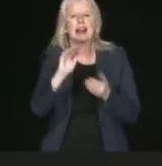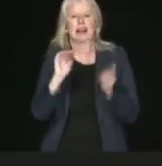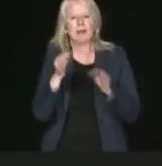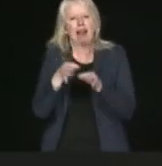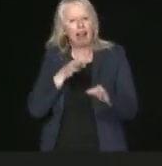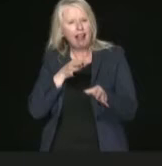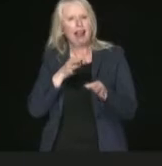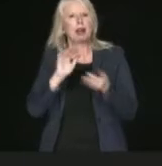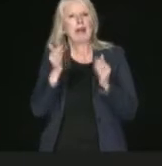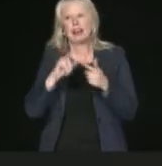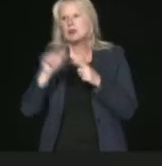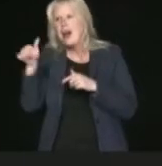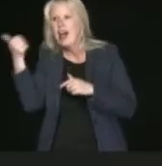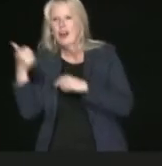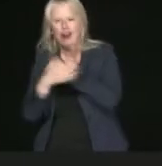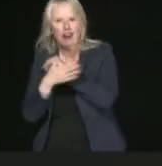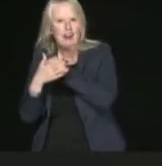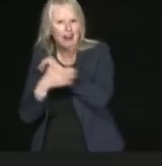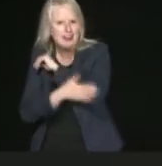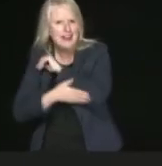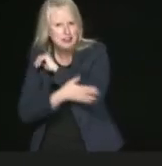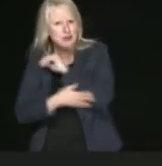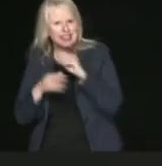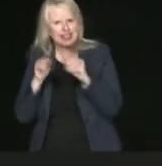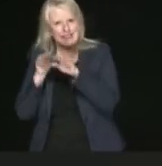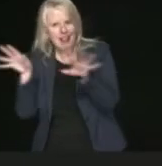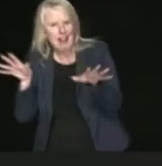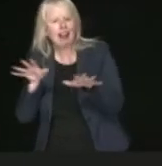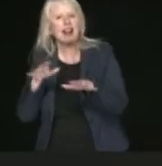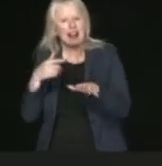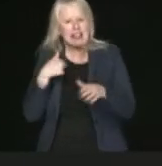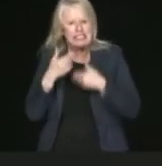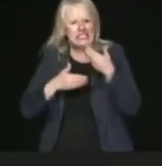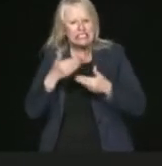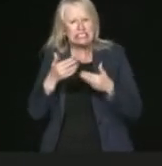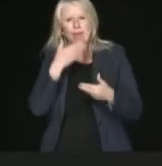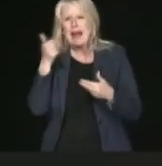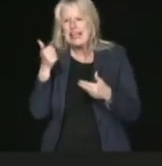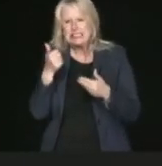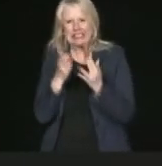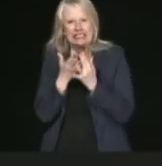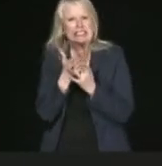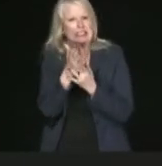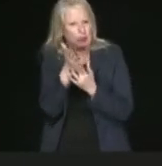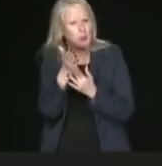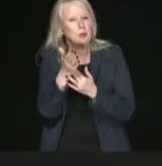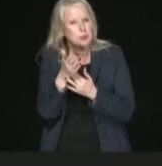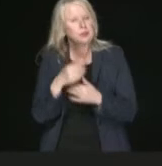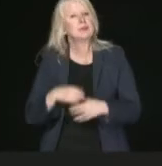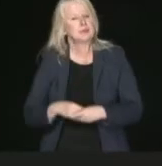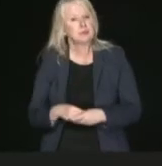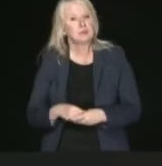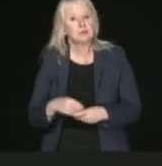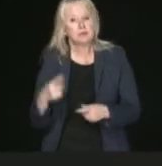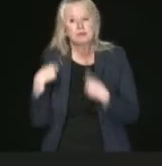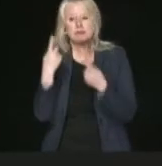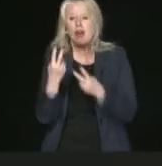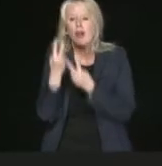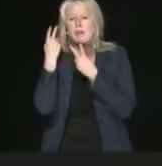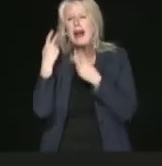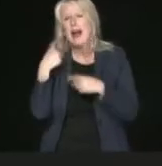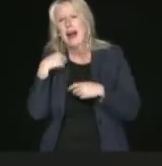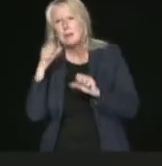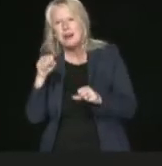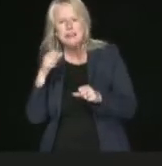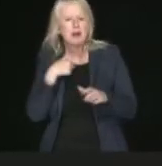countries, and give us the best possible chance of getting through it. As we look back, of course, there's going to be things we said, oh, we might have said